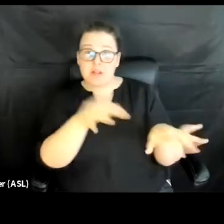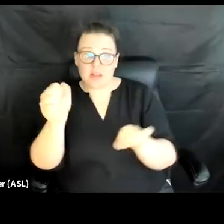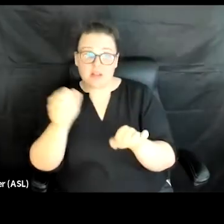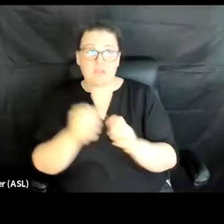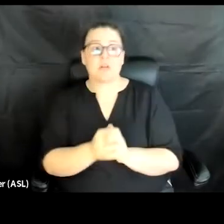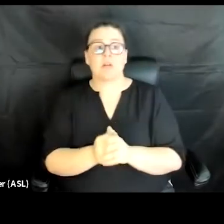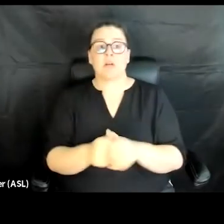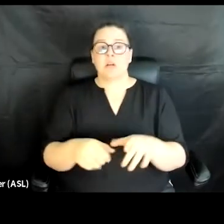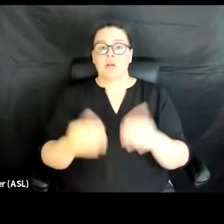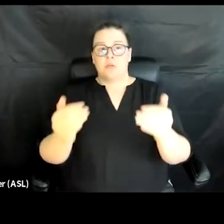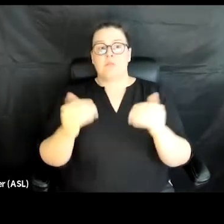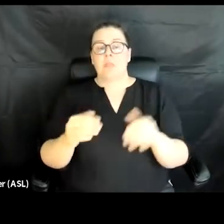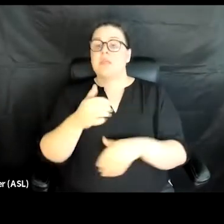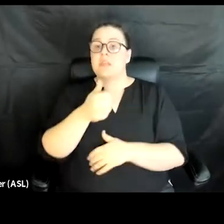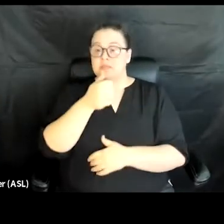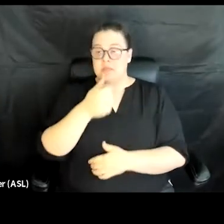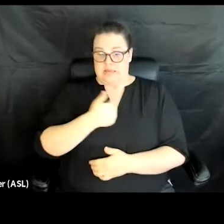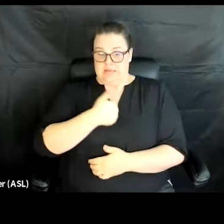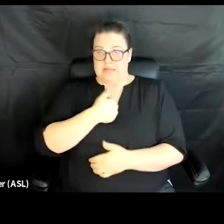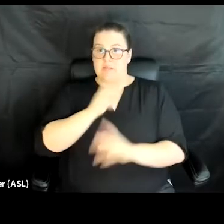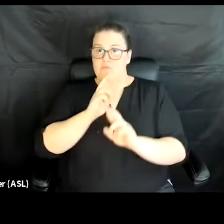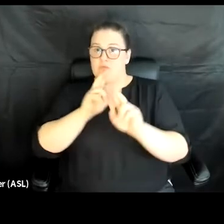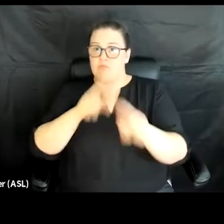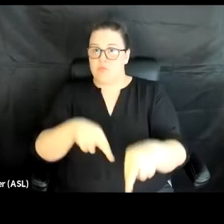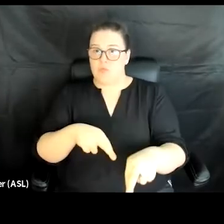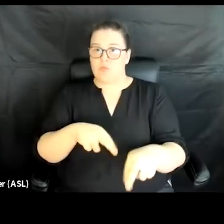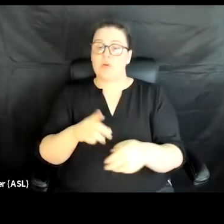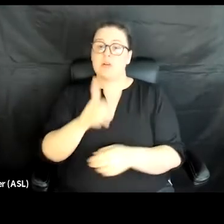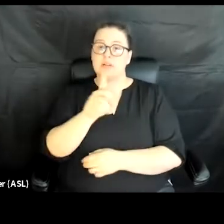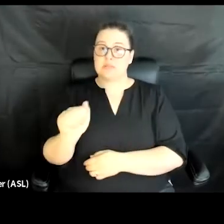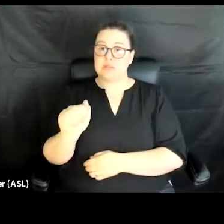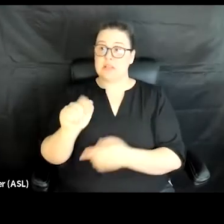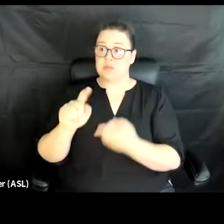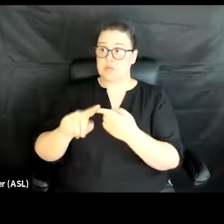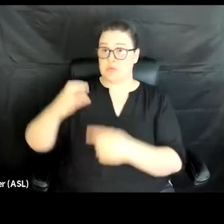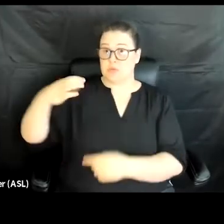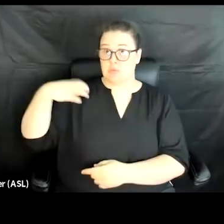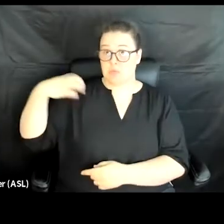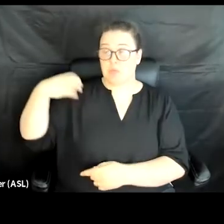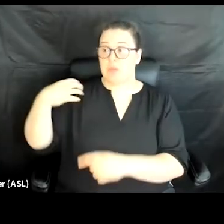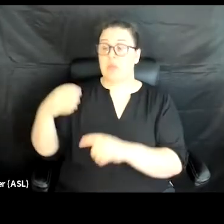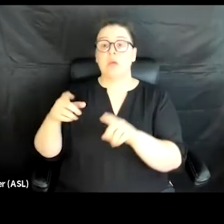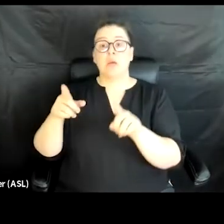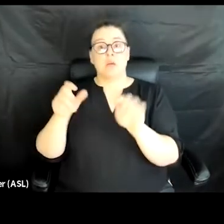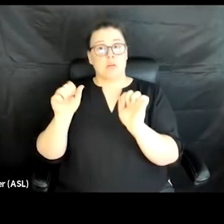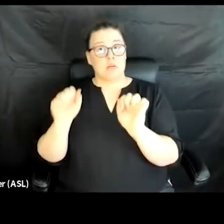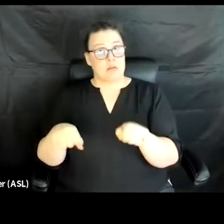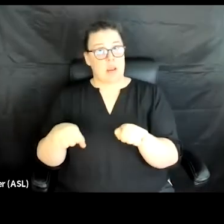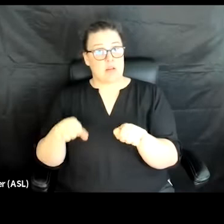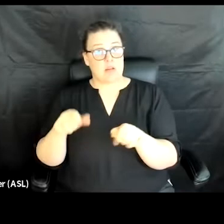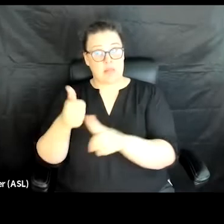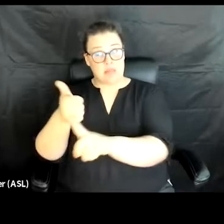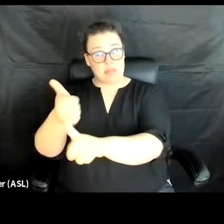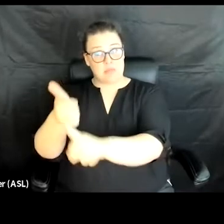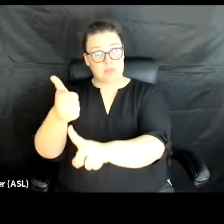self-disclosure of disability, and do employers, can they or take adverse action